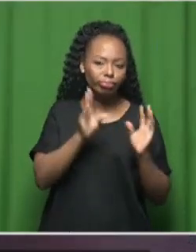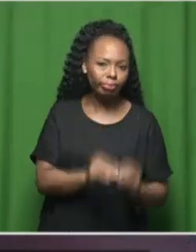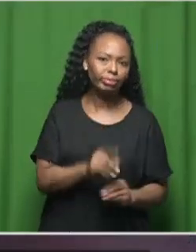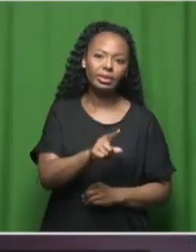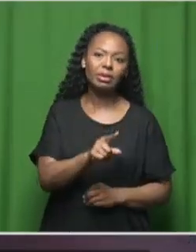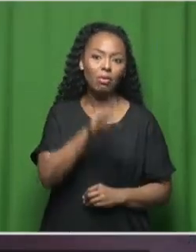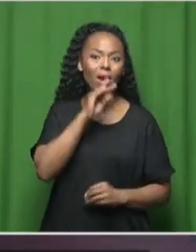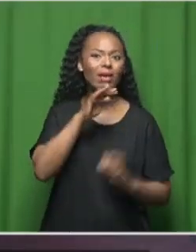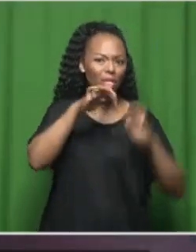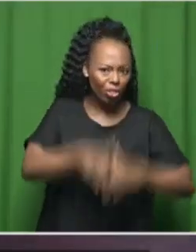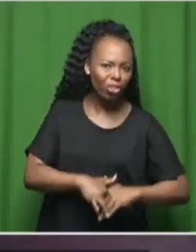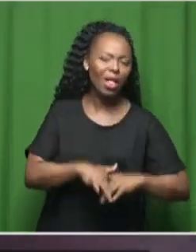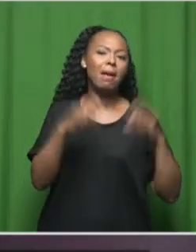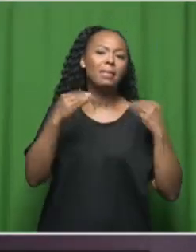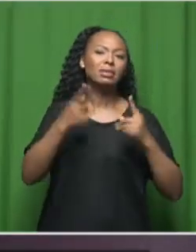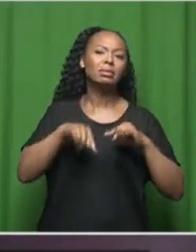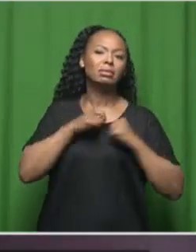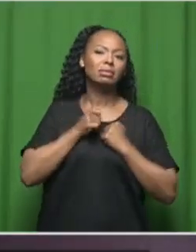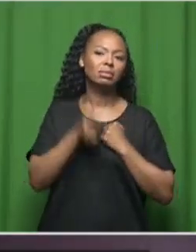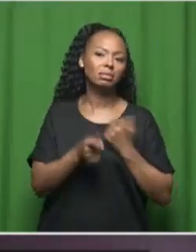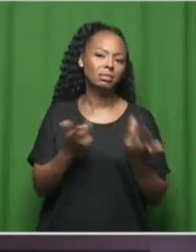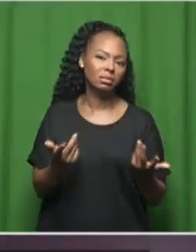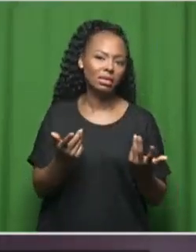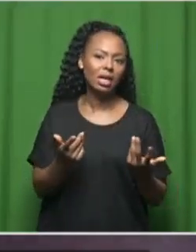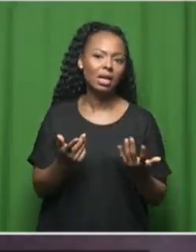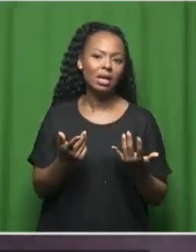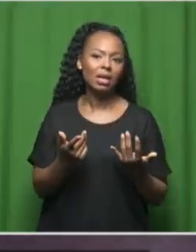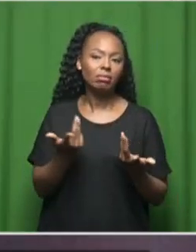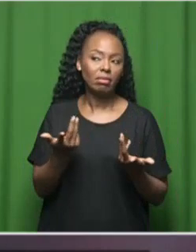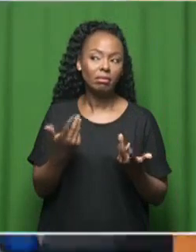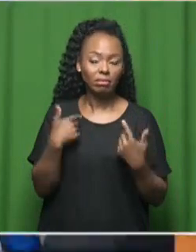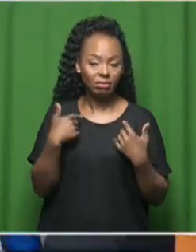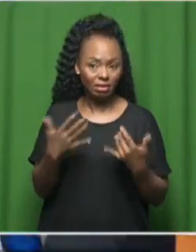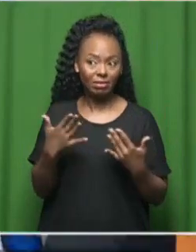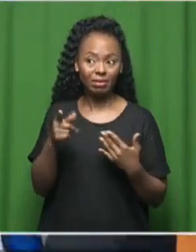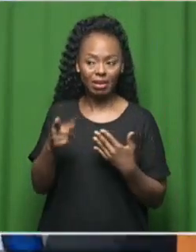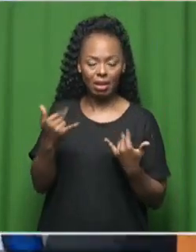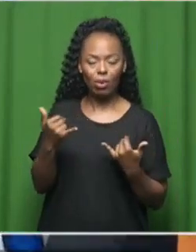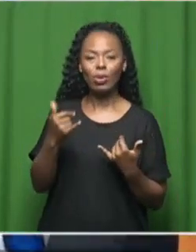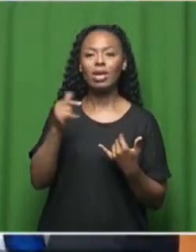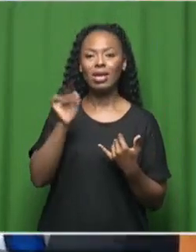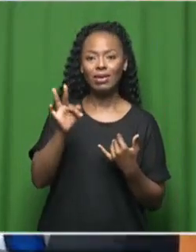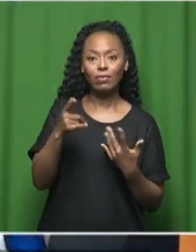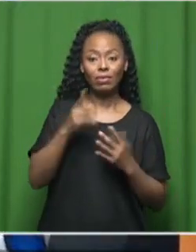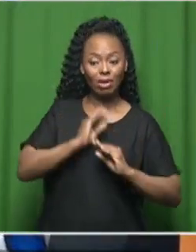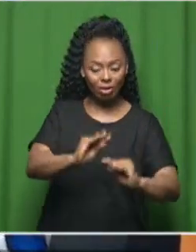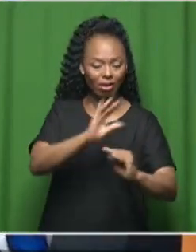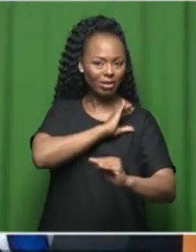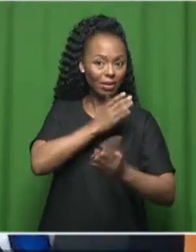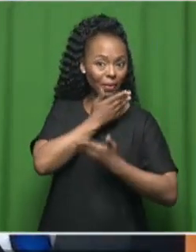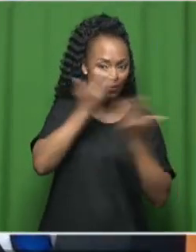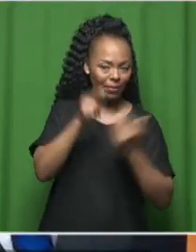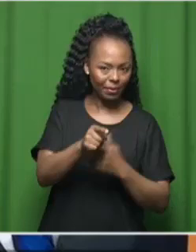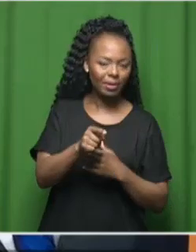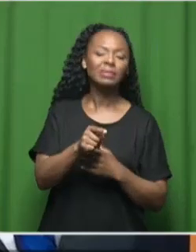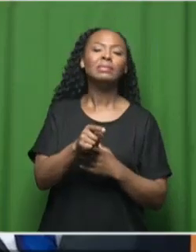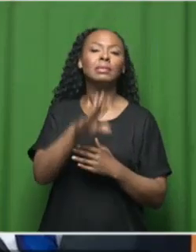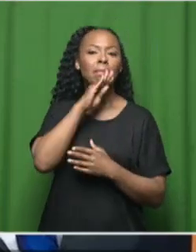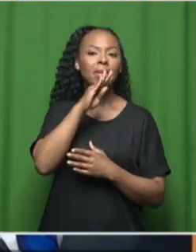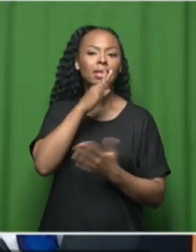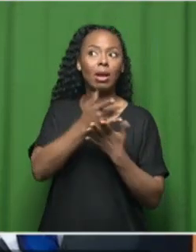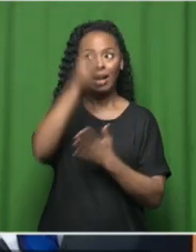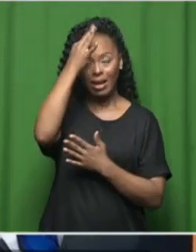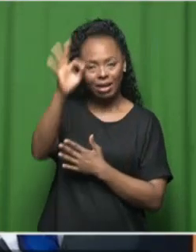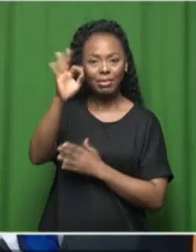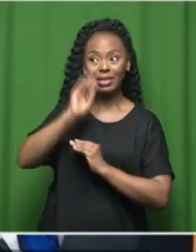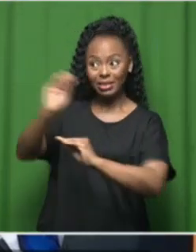still starting up and they contribute into the economy of South Africa. So if we don't educate our consumers and we don't educate the government